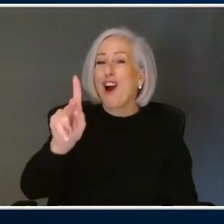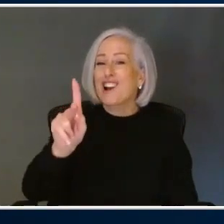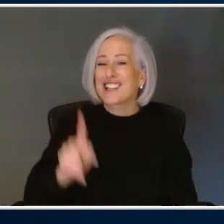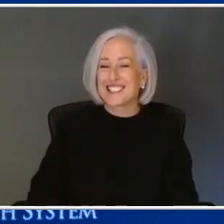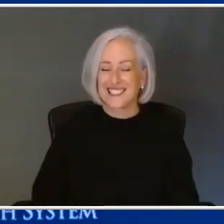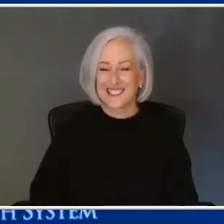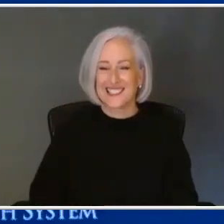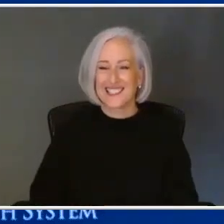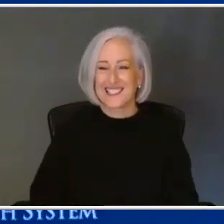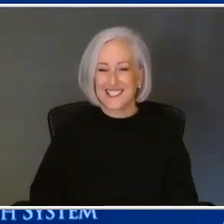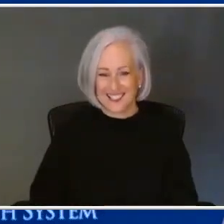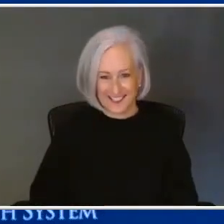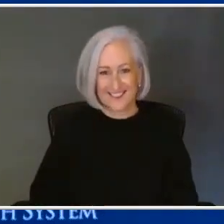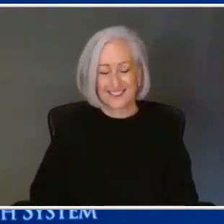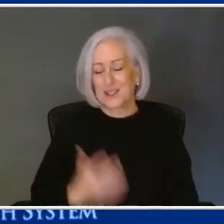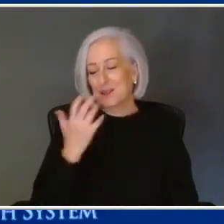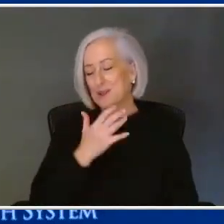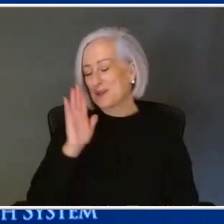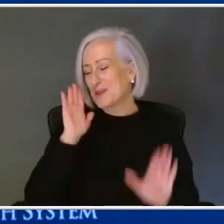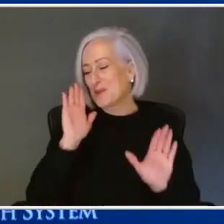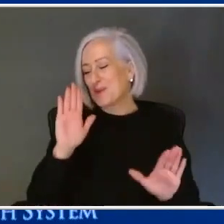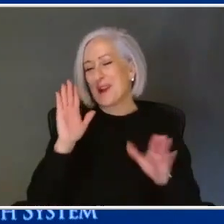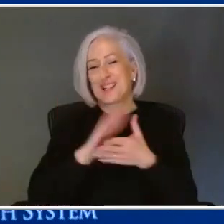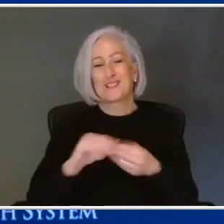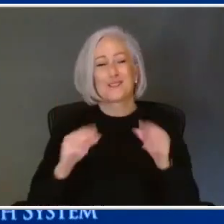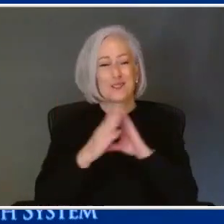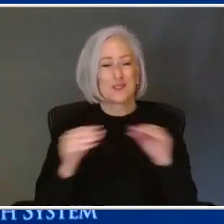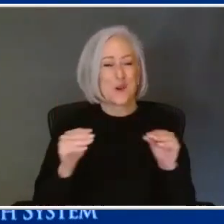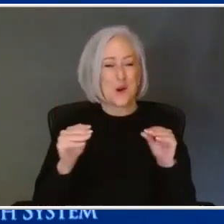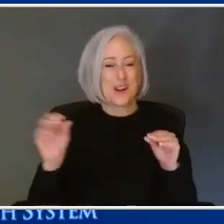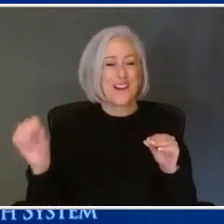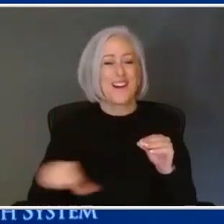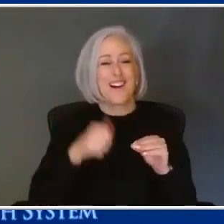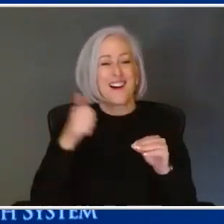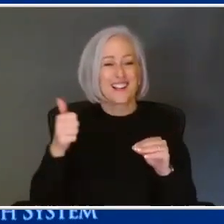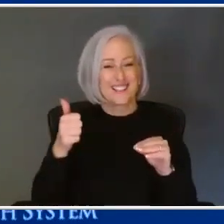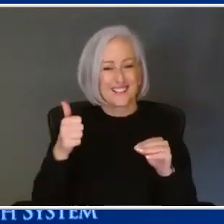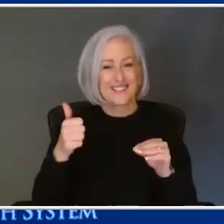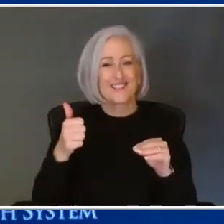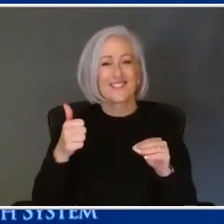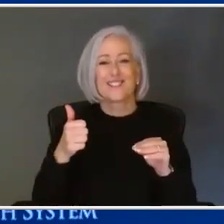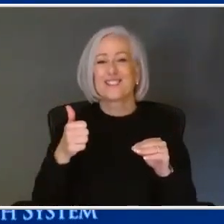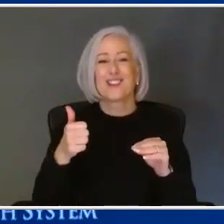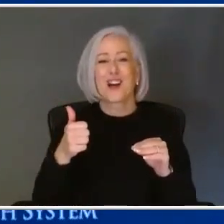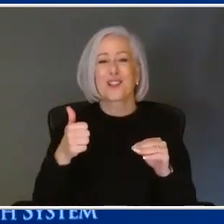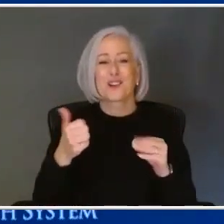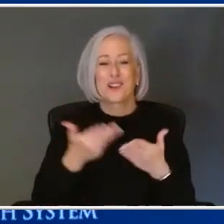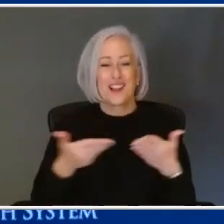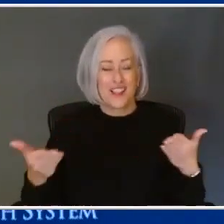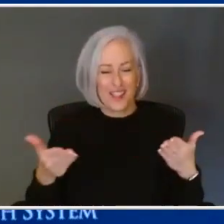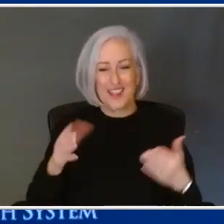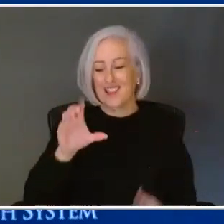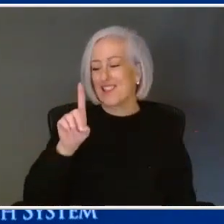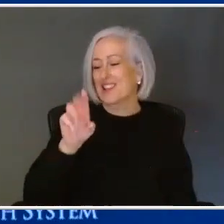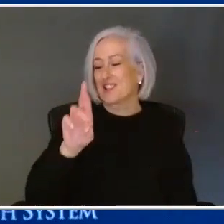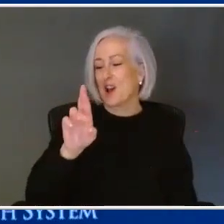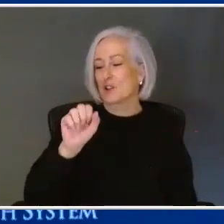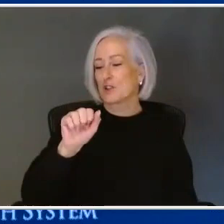mean, again, such a great story, and just another culmination of what we always hear Dr. Stites talk